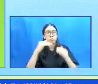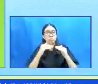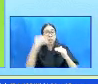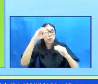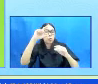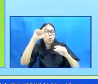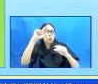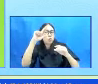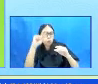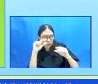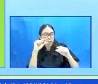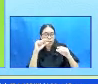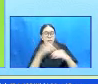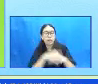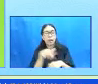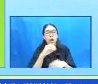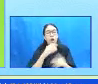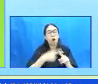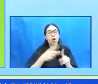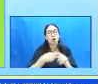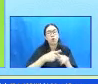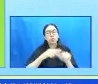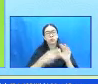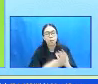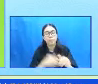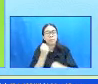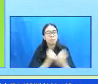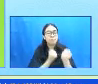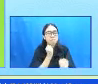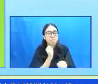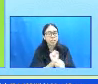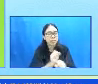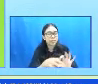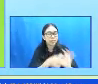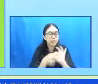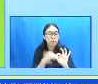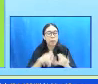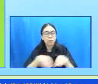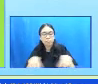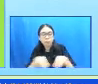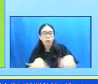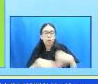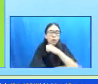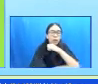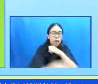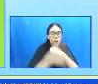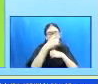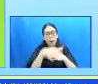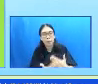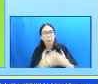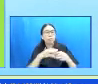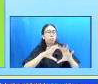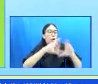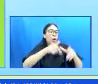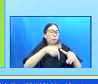are responsible for the global output so that we can make the most significant contribution. And at the same time, we represent